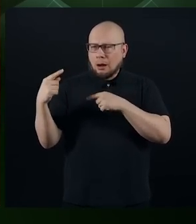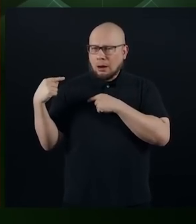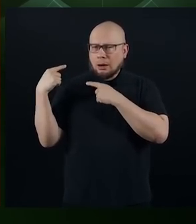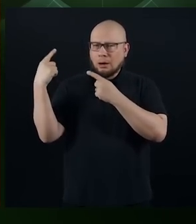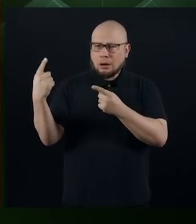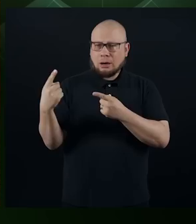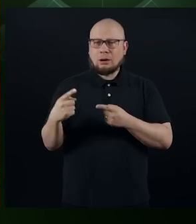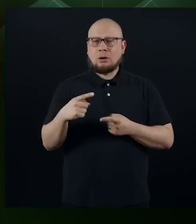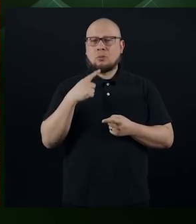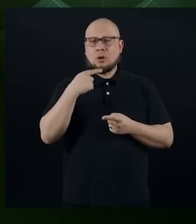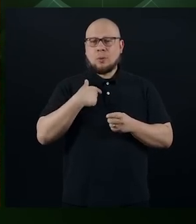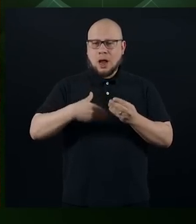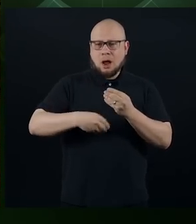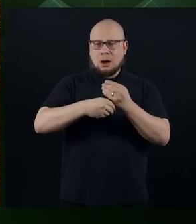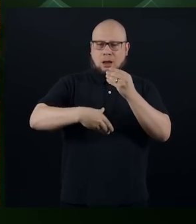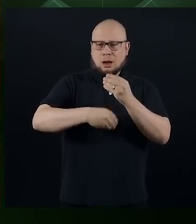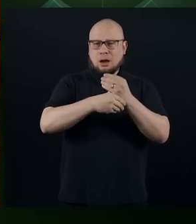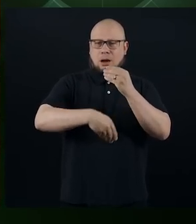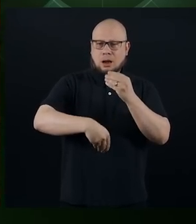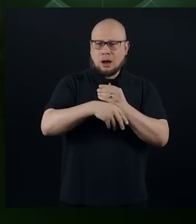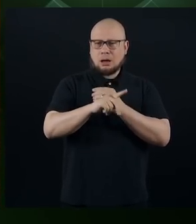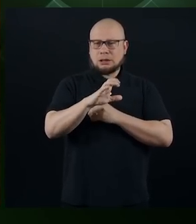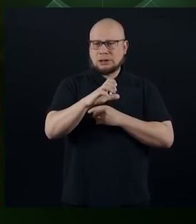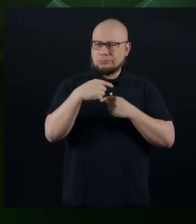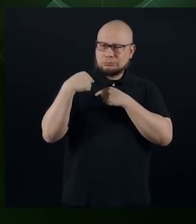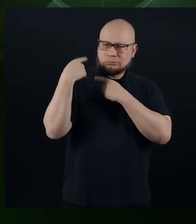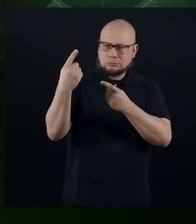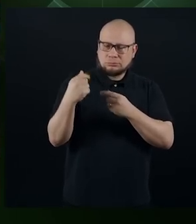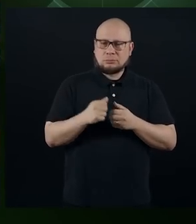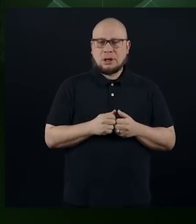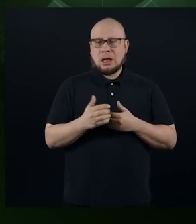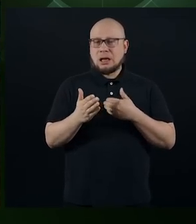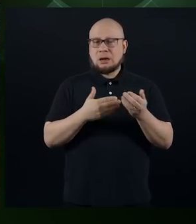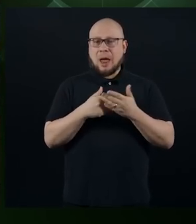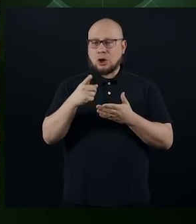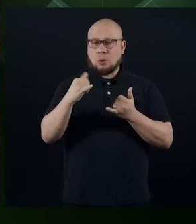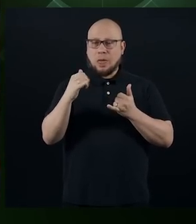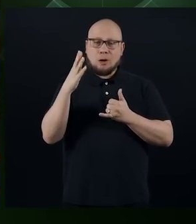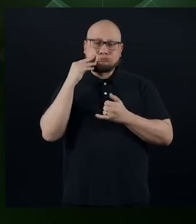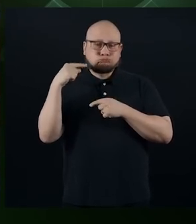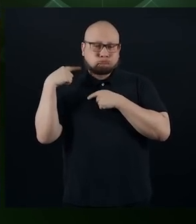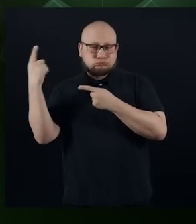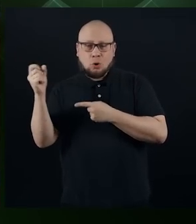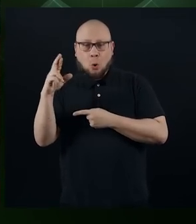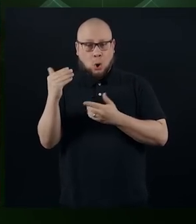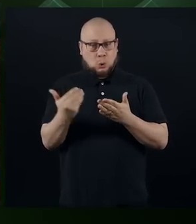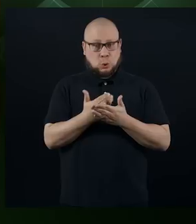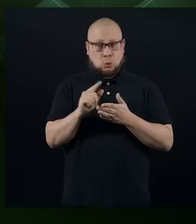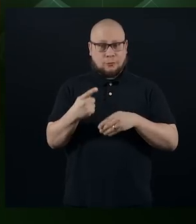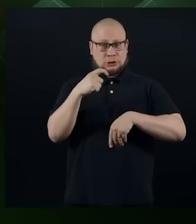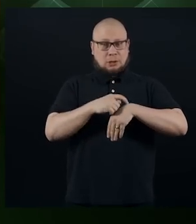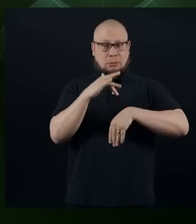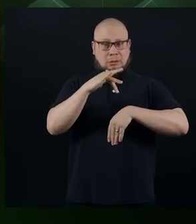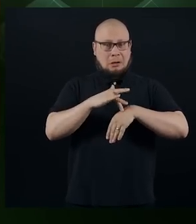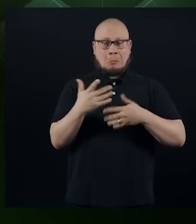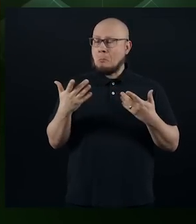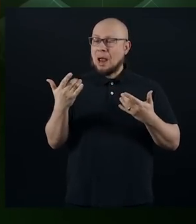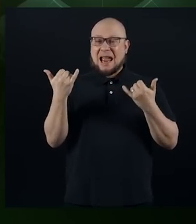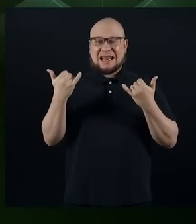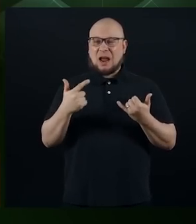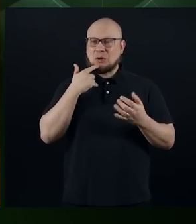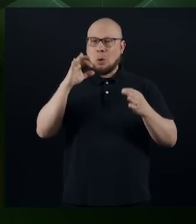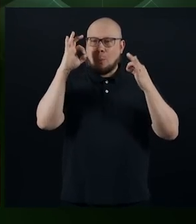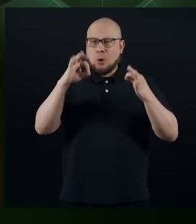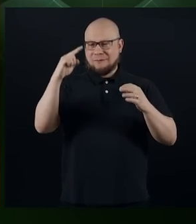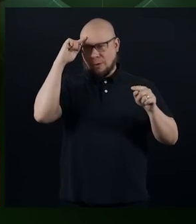content for over 3 years, so whether you've been on that journey with us or you're new to the adventure and this is the first time you're experiencing Sea of Thieves, there's never been a better time